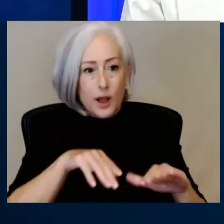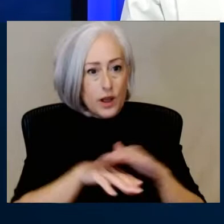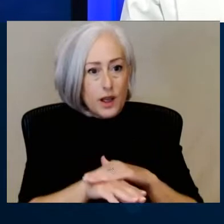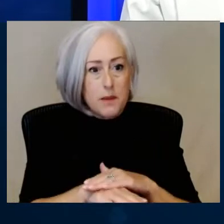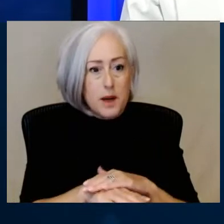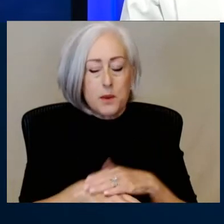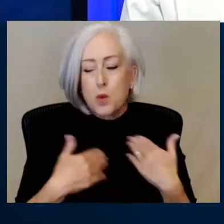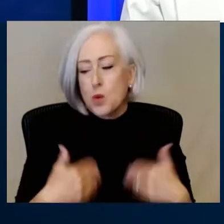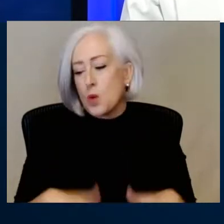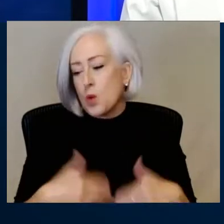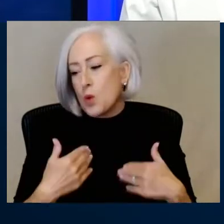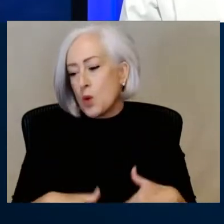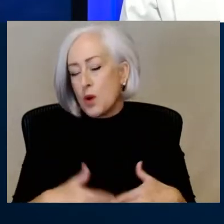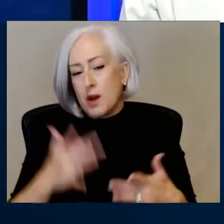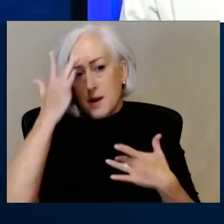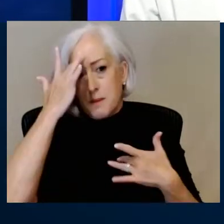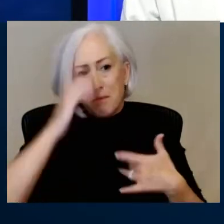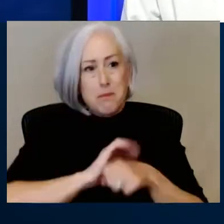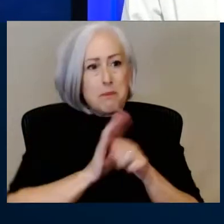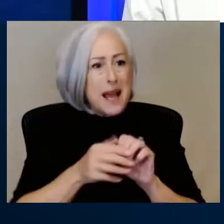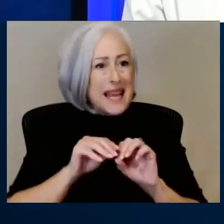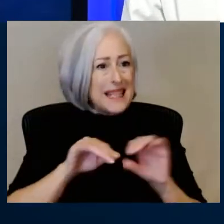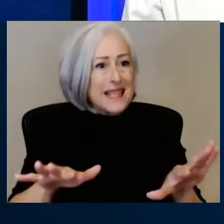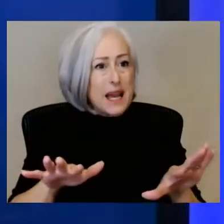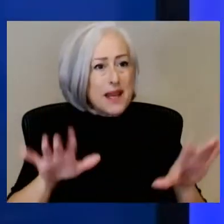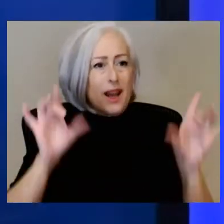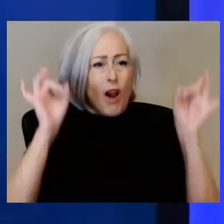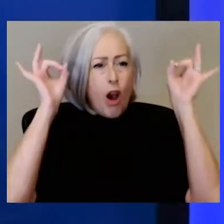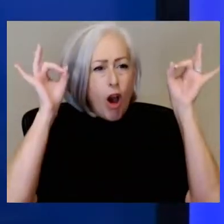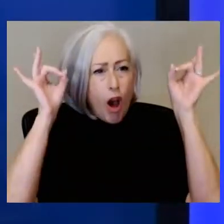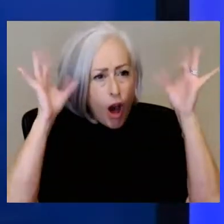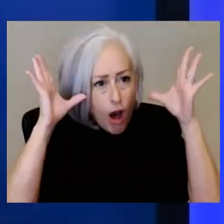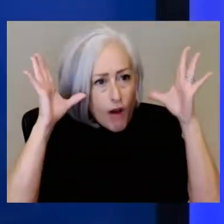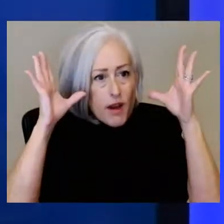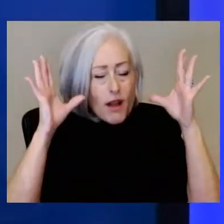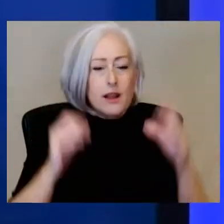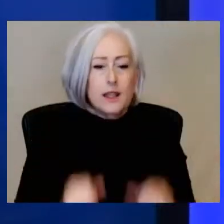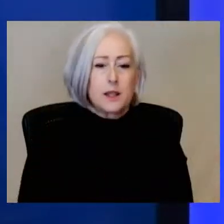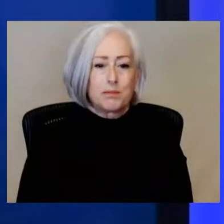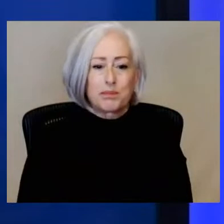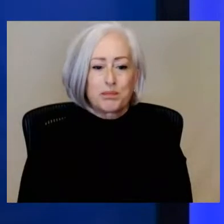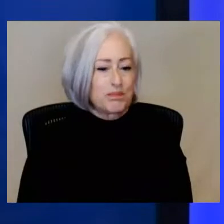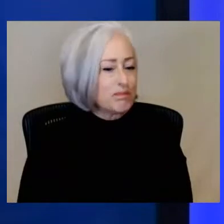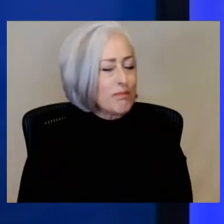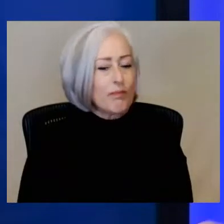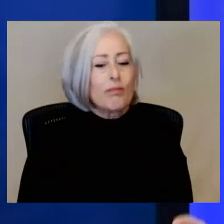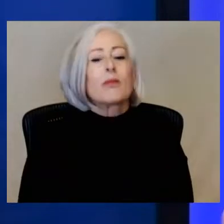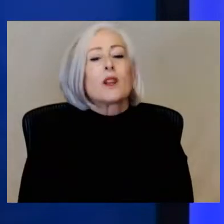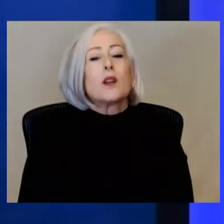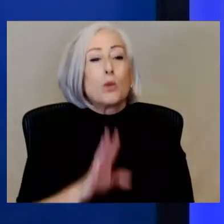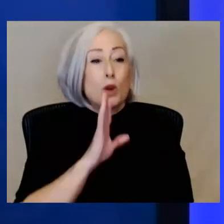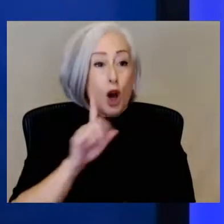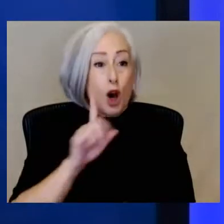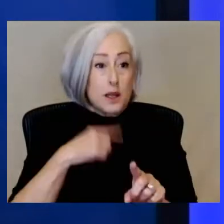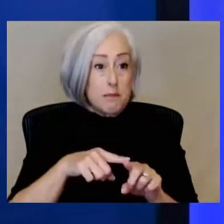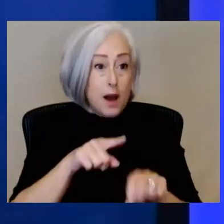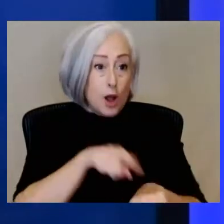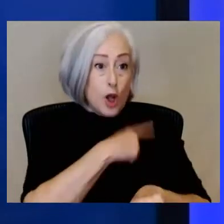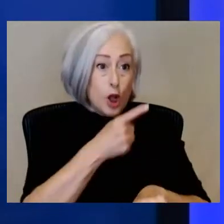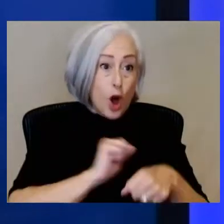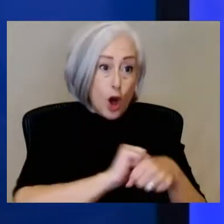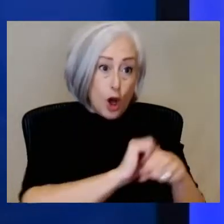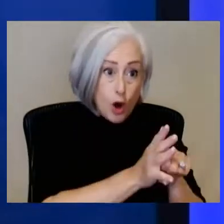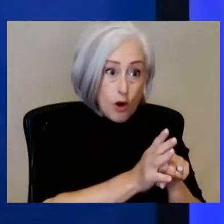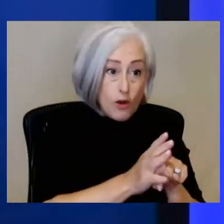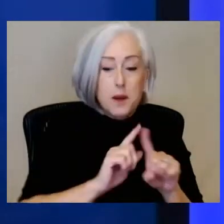Pandemics are you know what? They're terrible. and we talk about long COVID, but man, there's a long pandemic syndrome here, and I